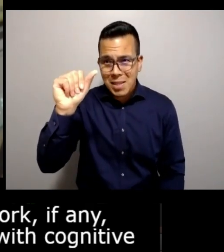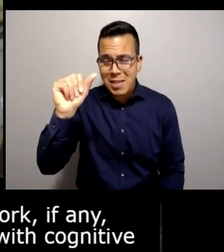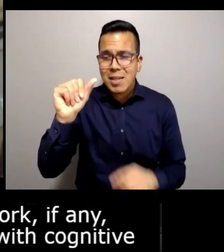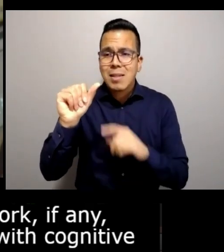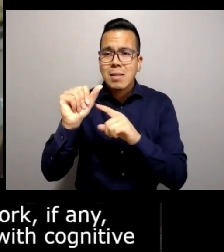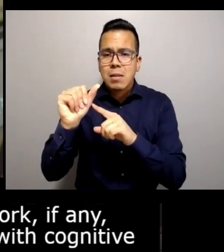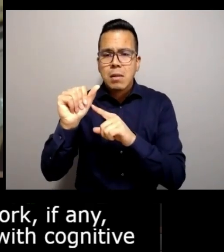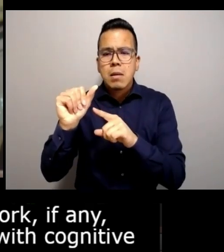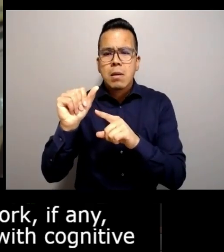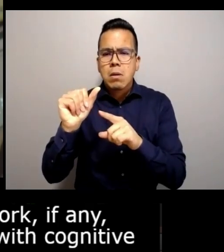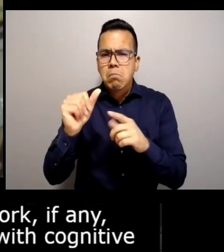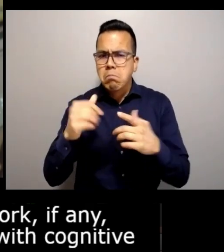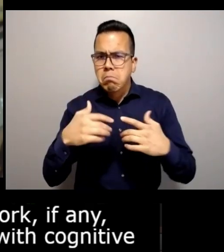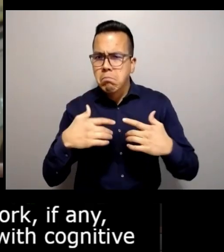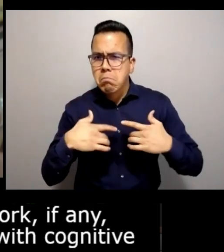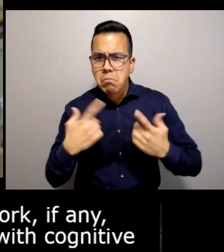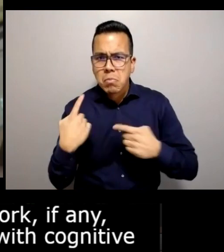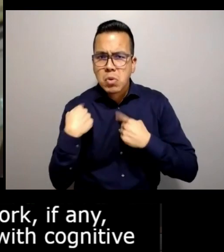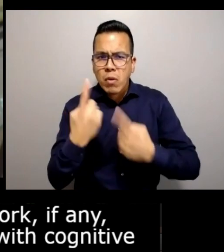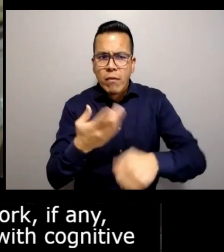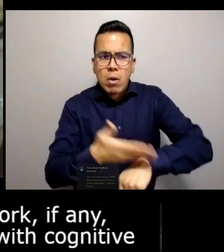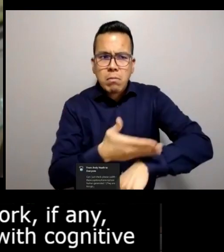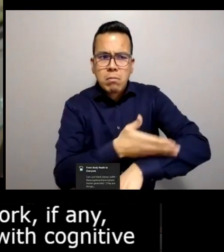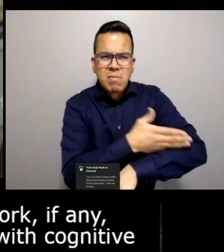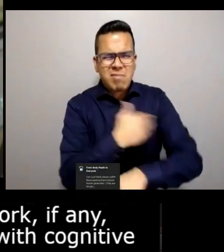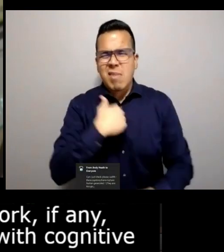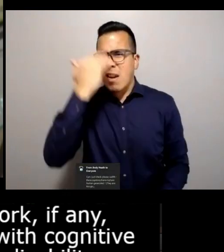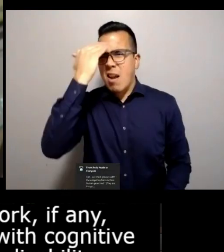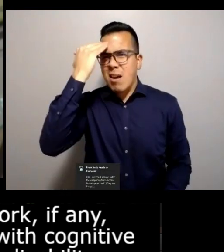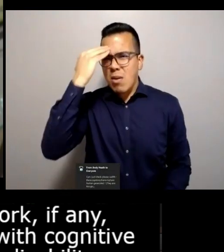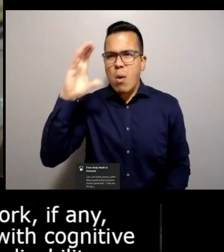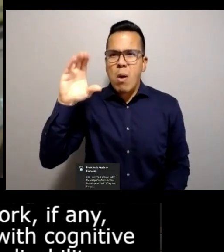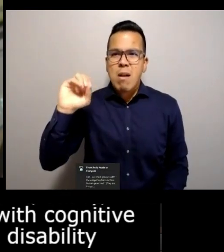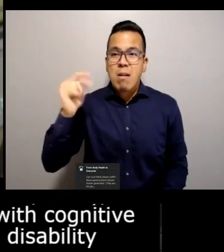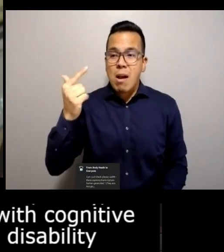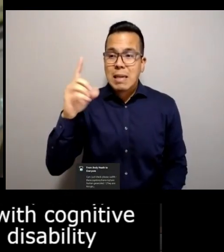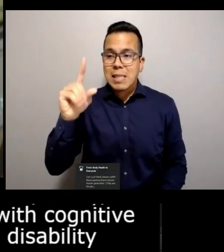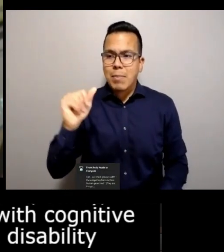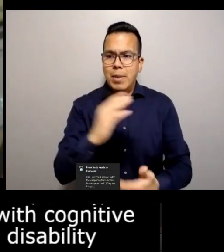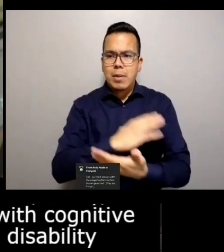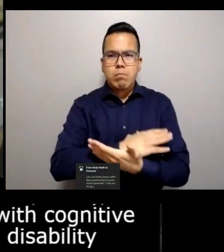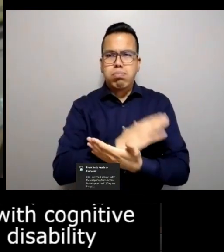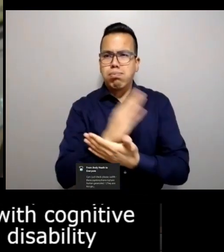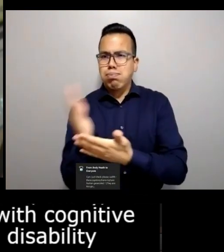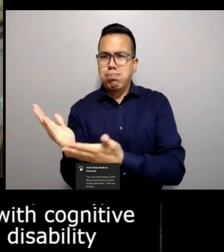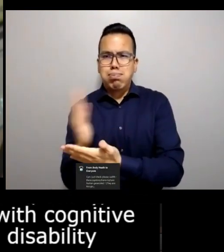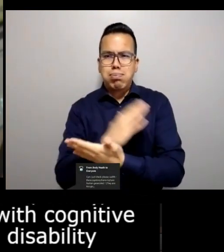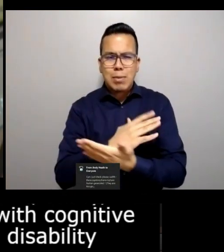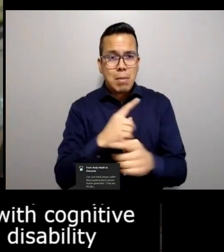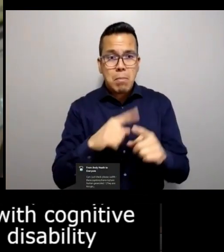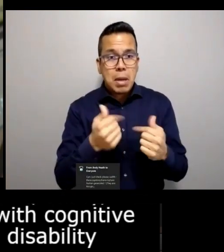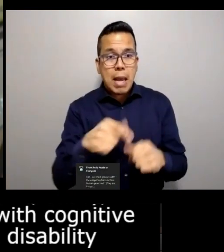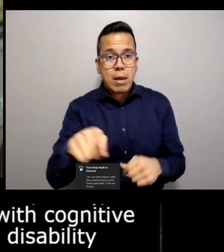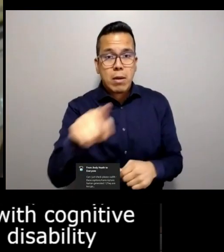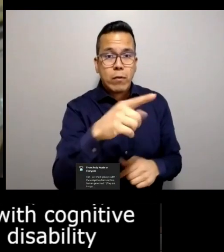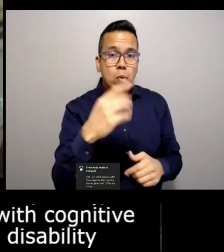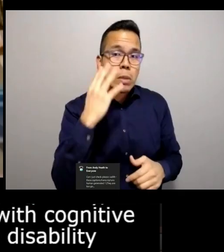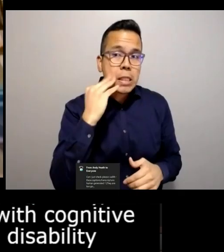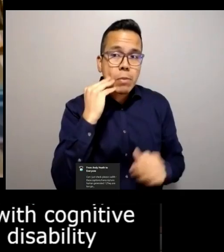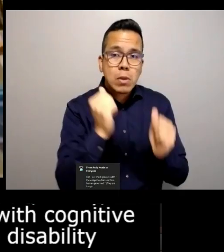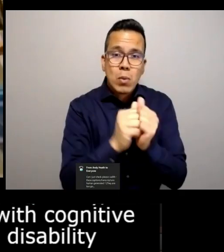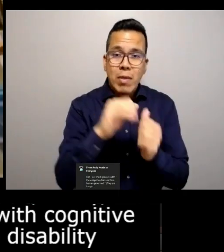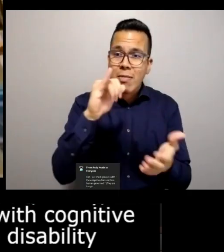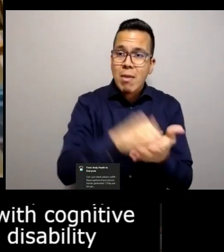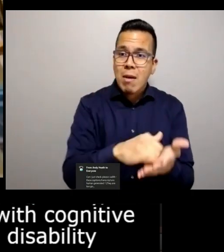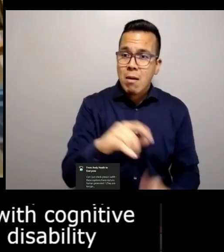and the cognitive disability spectrum is very wide, but can any of you speak to that? Well,